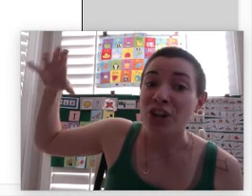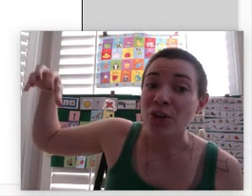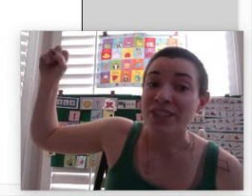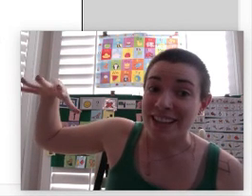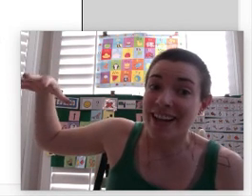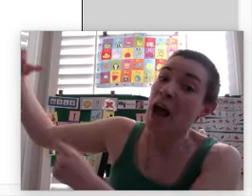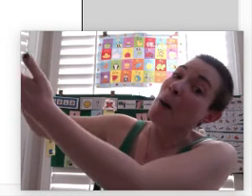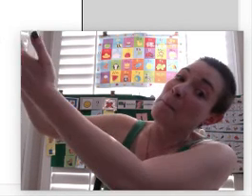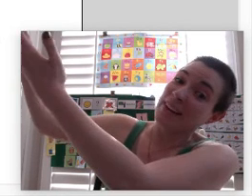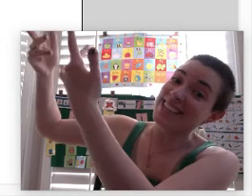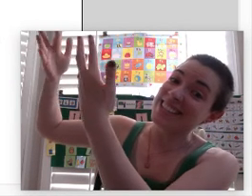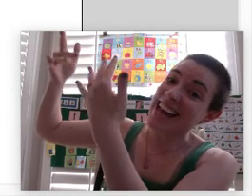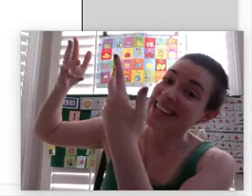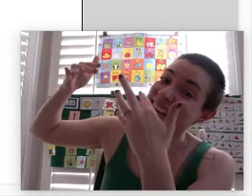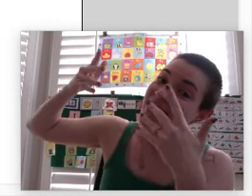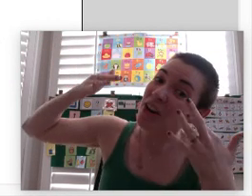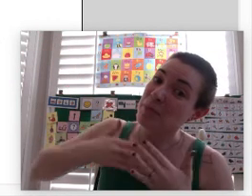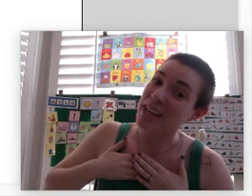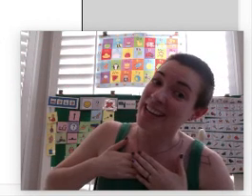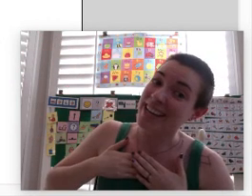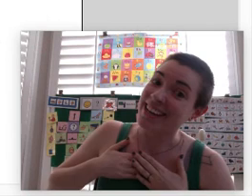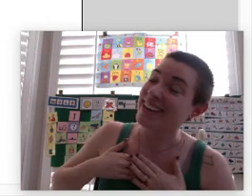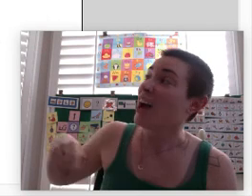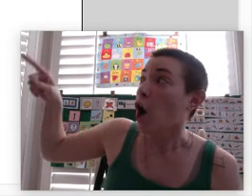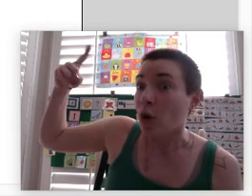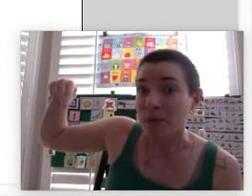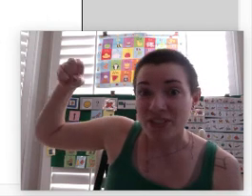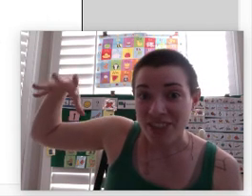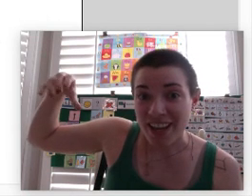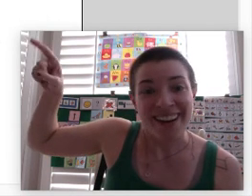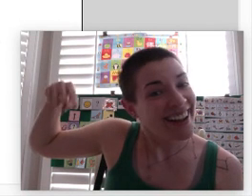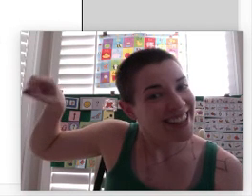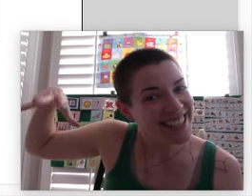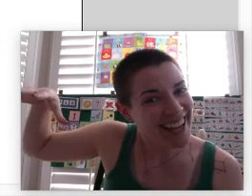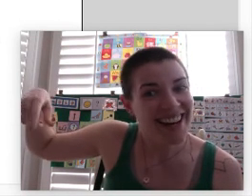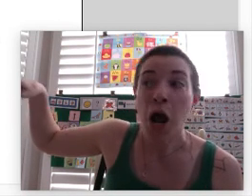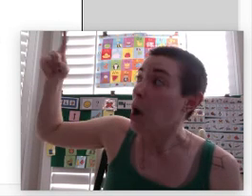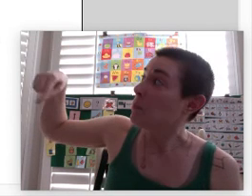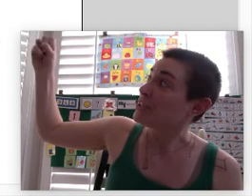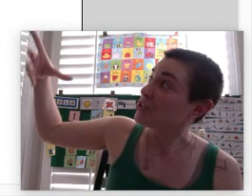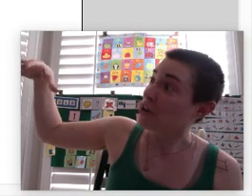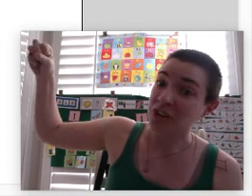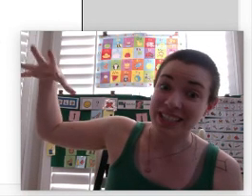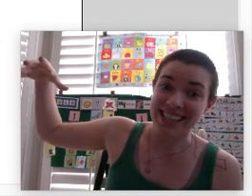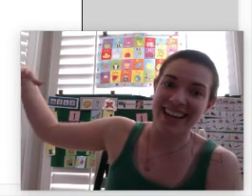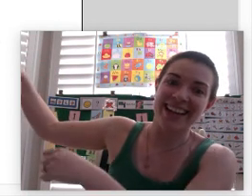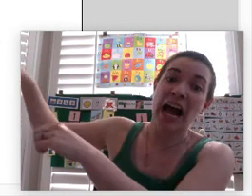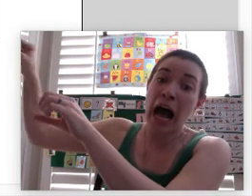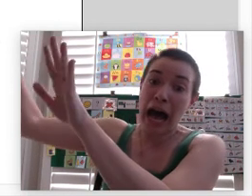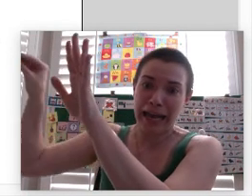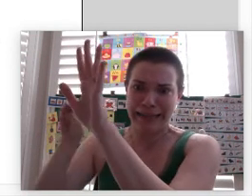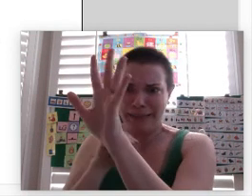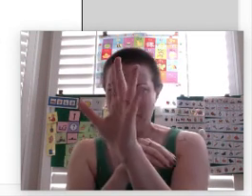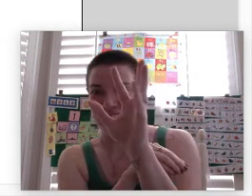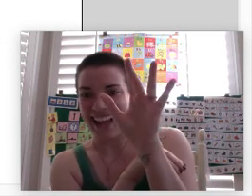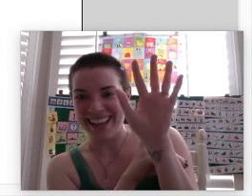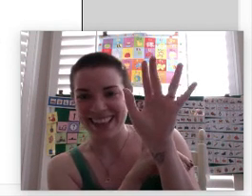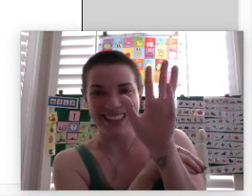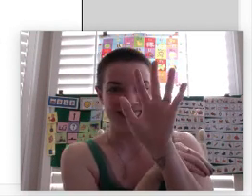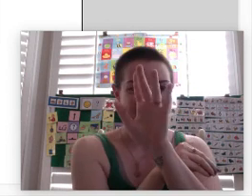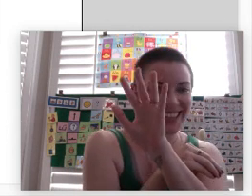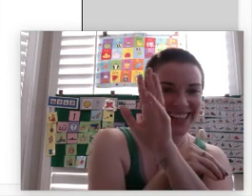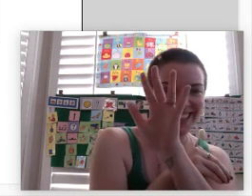Mr. Golden Sun, please shine down on me. Oh, Mr. Sun, Sun, Mr. Golden Sun, hiding